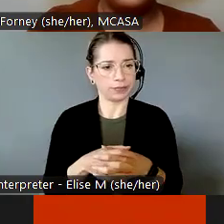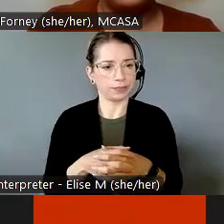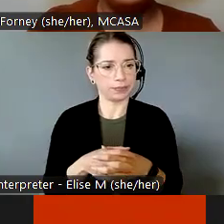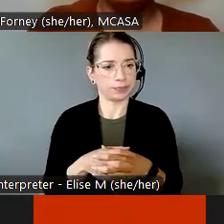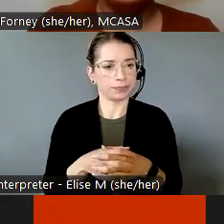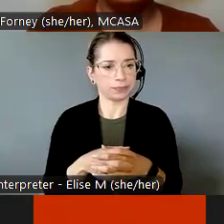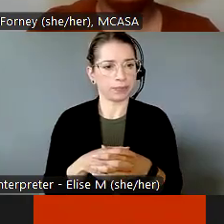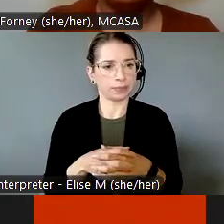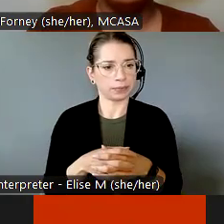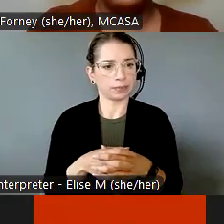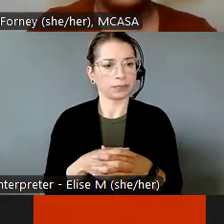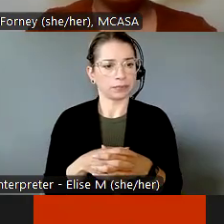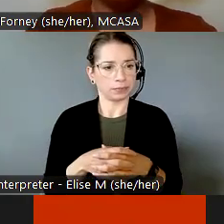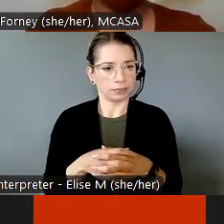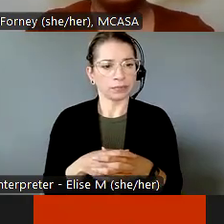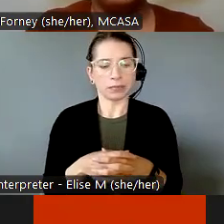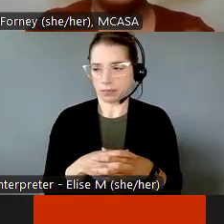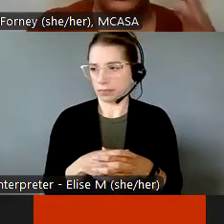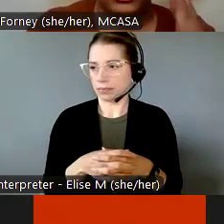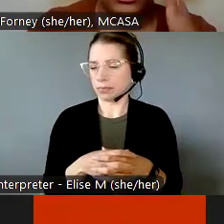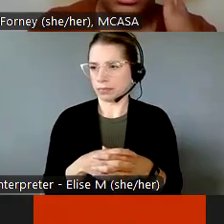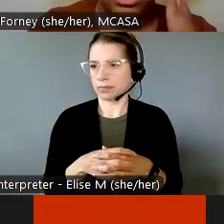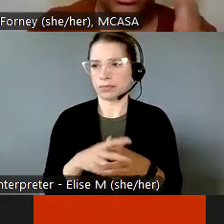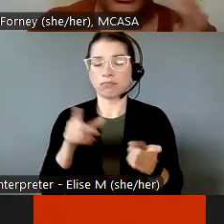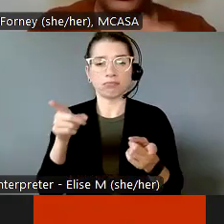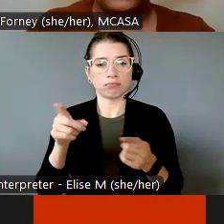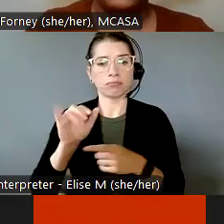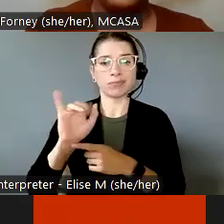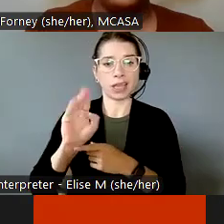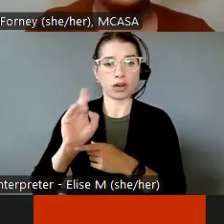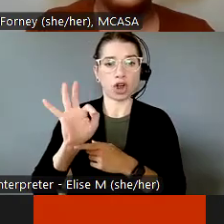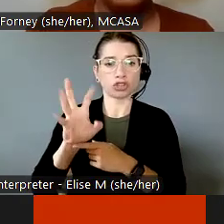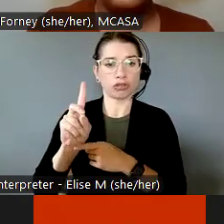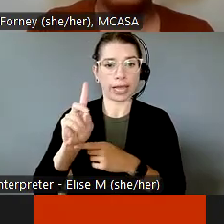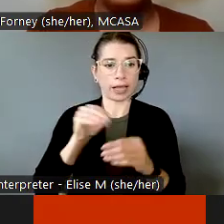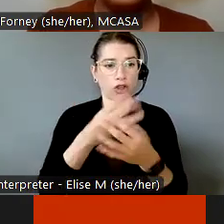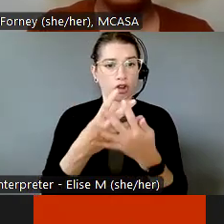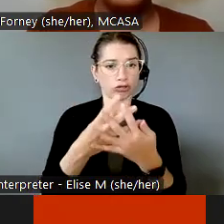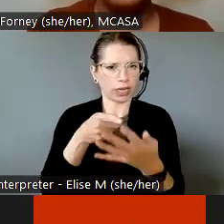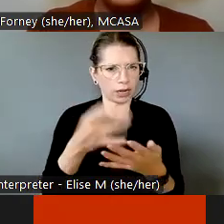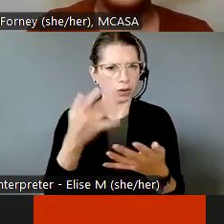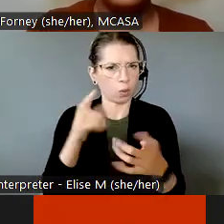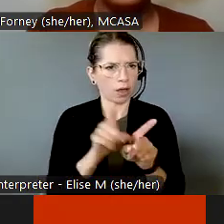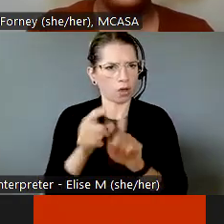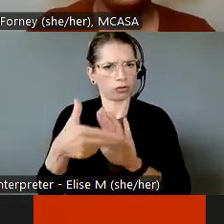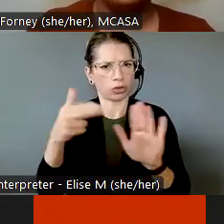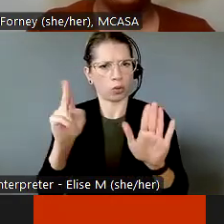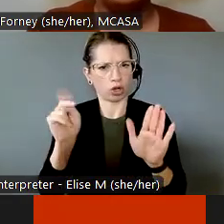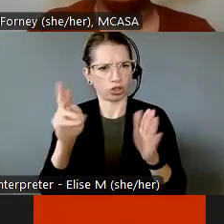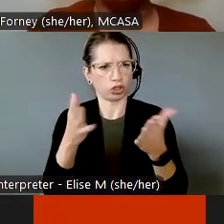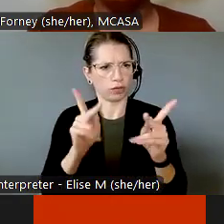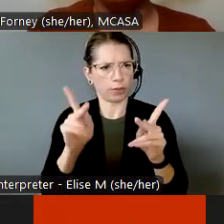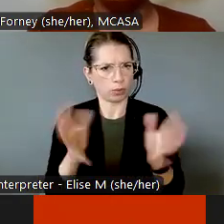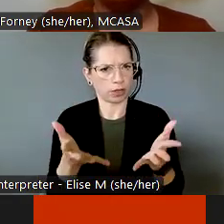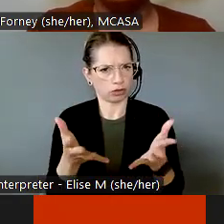So why is the incarcerated survivor also underserved populations? When we talk about underserved populations,